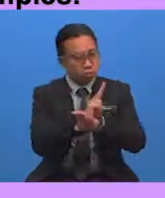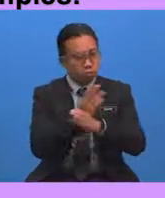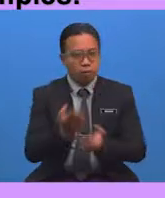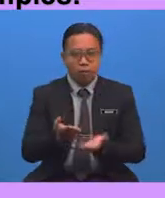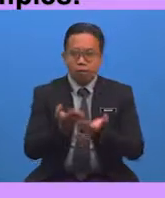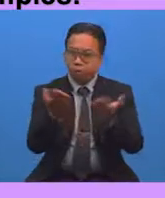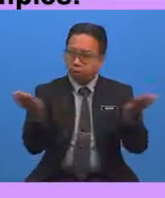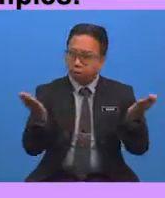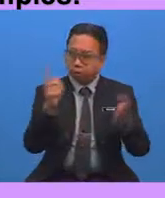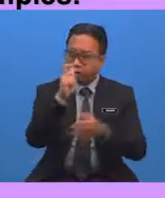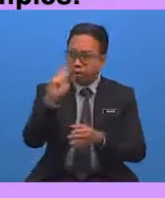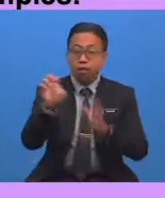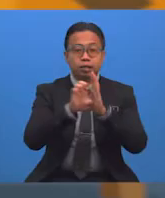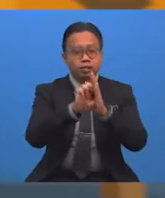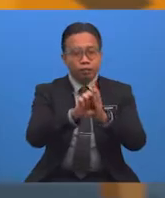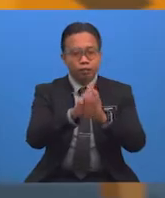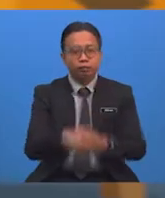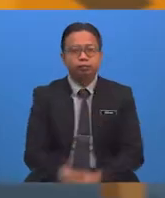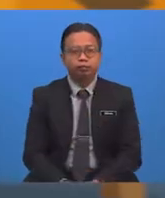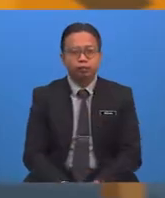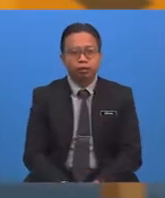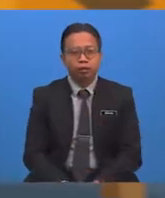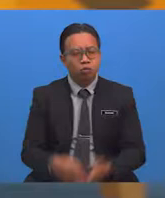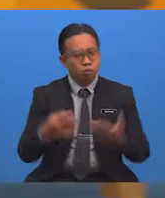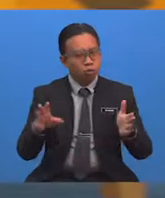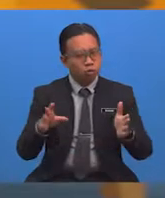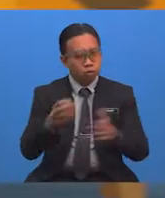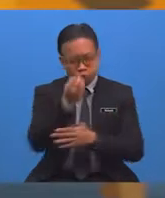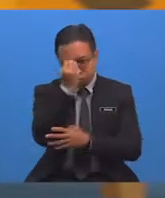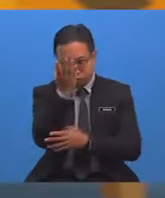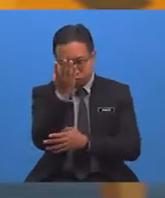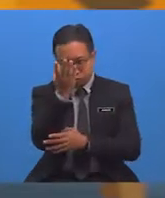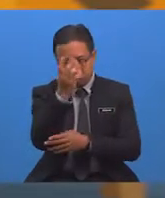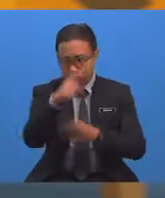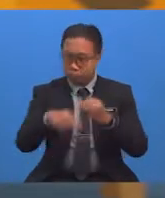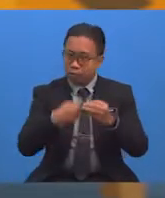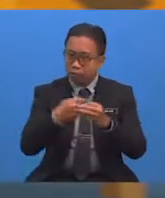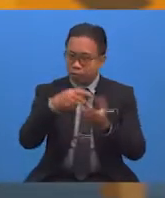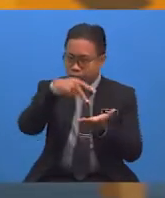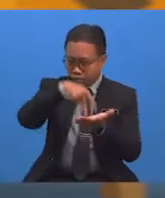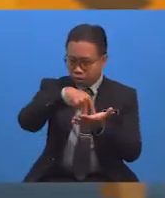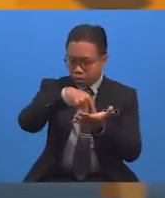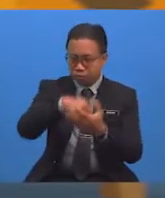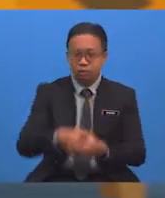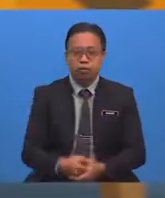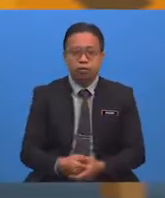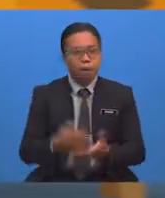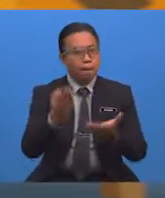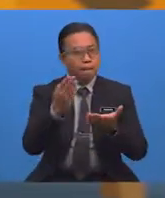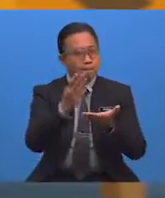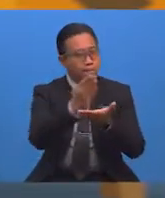the examples. Once you have decided upon your stand, you may plan